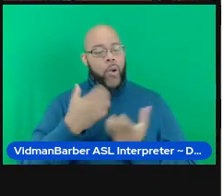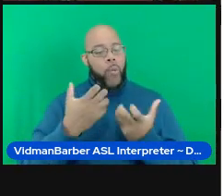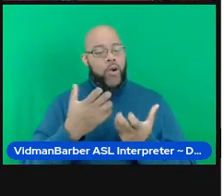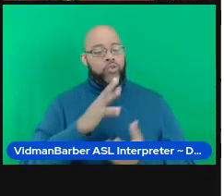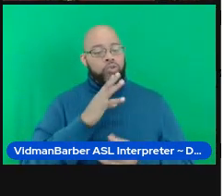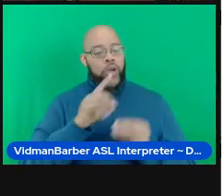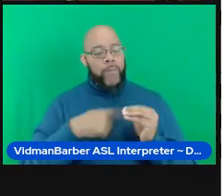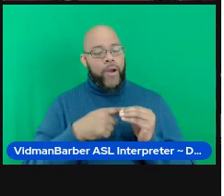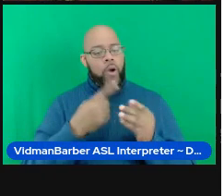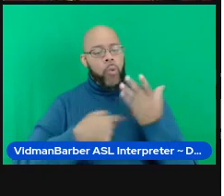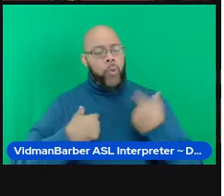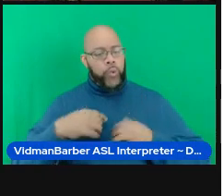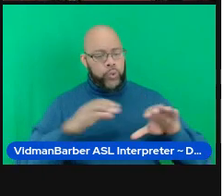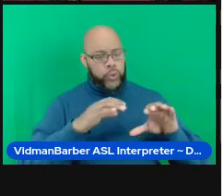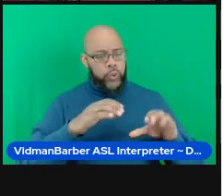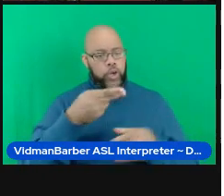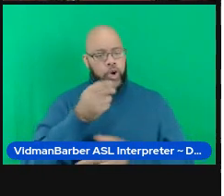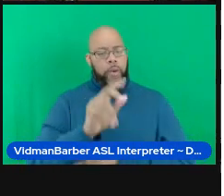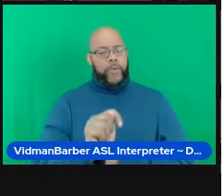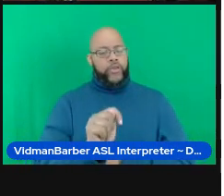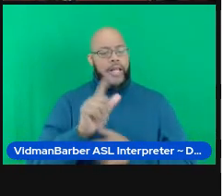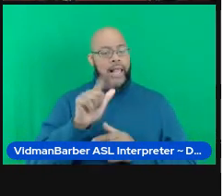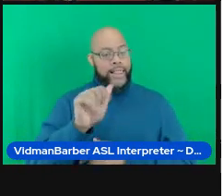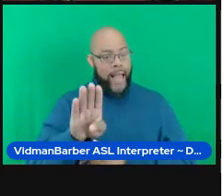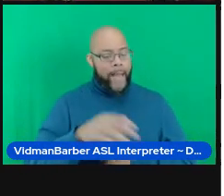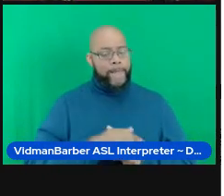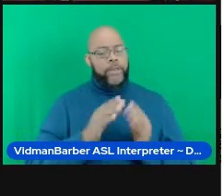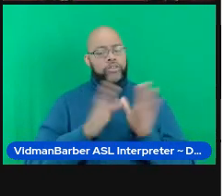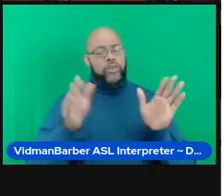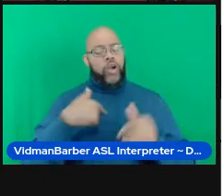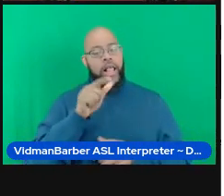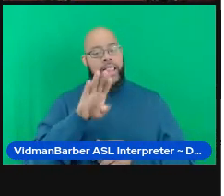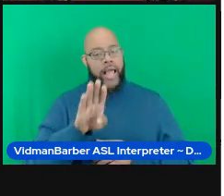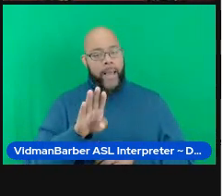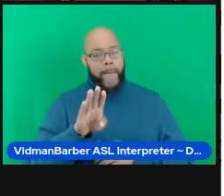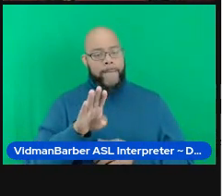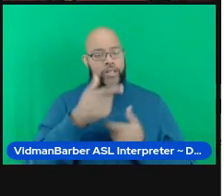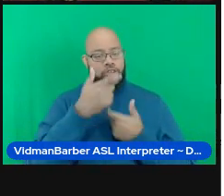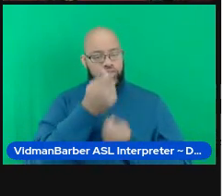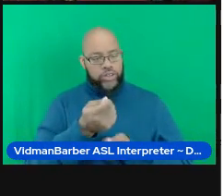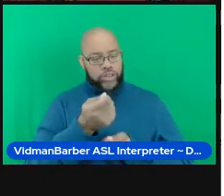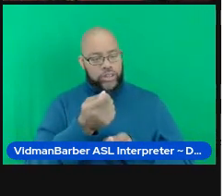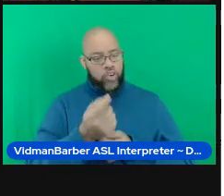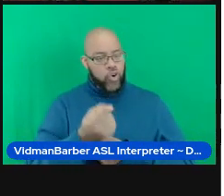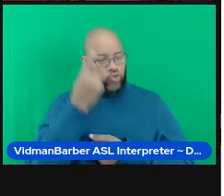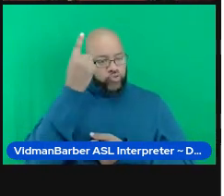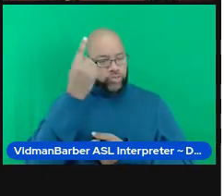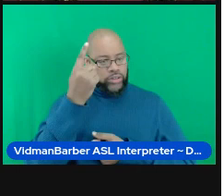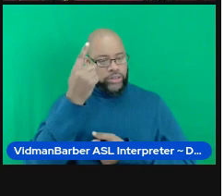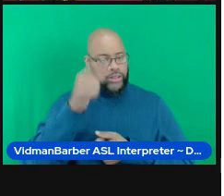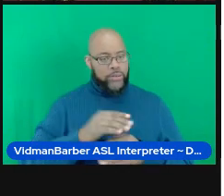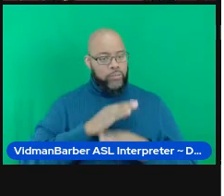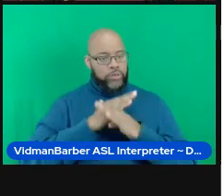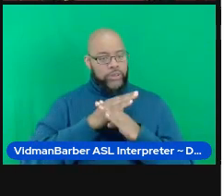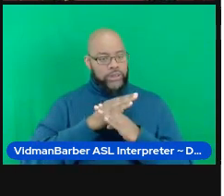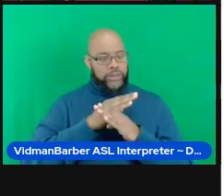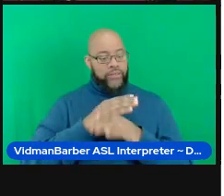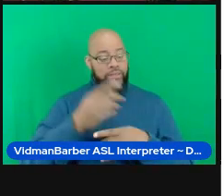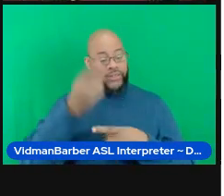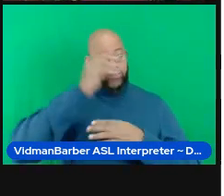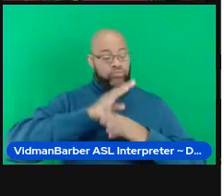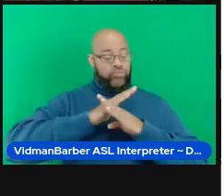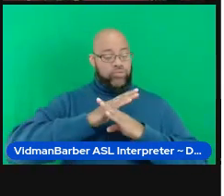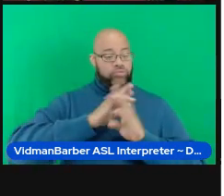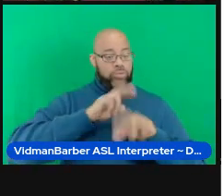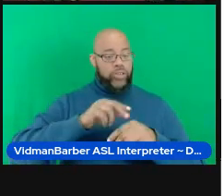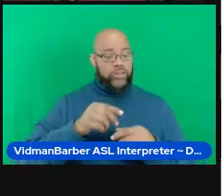about what we do at the Herbert Lab. In general, our lab is interested in understanding protective immune responses against